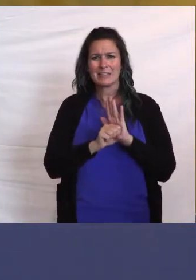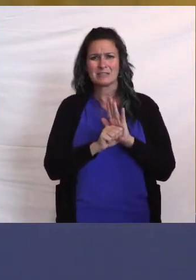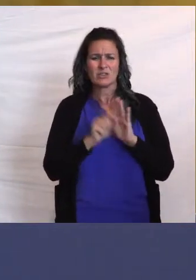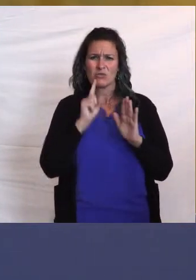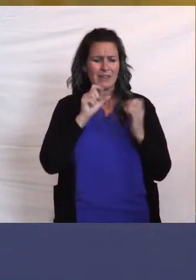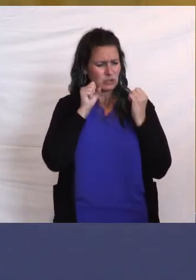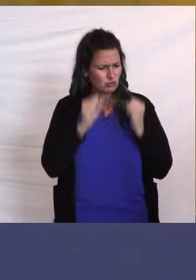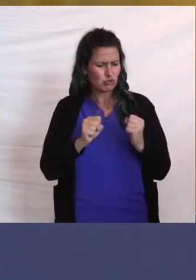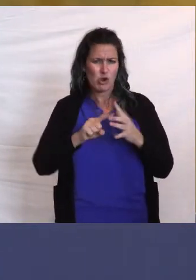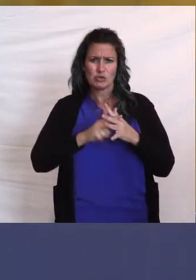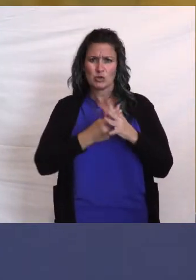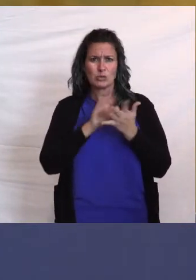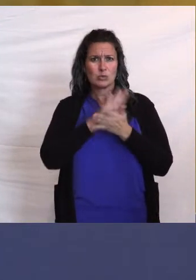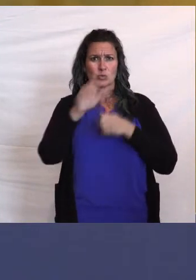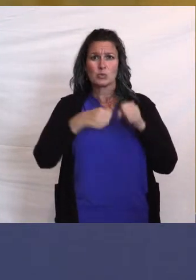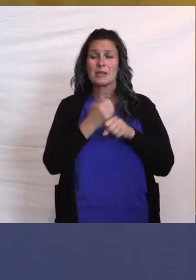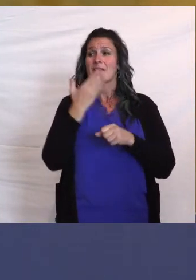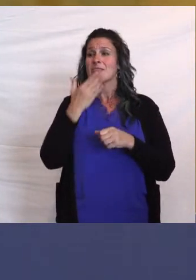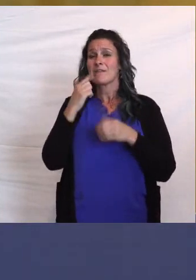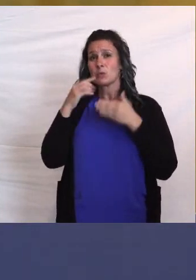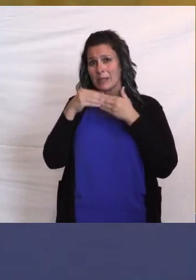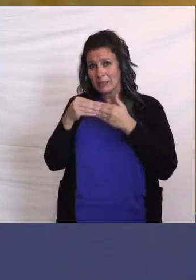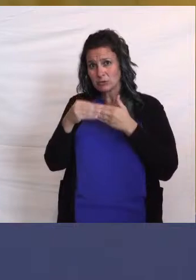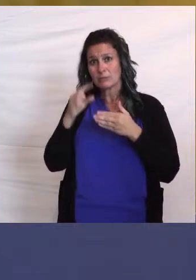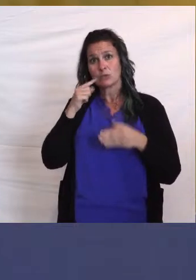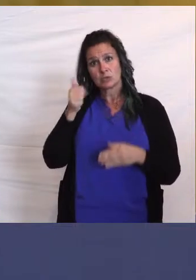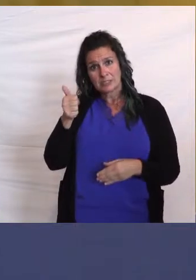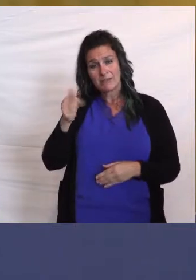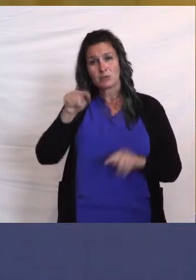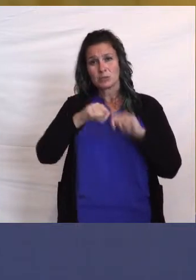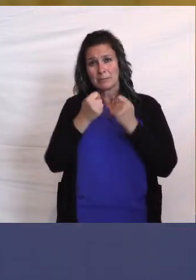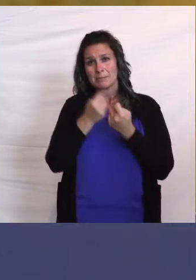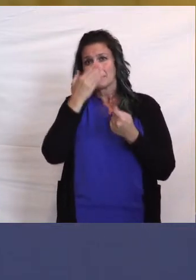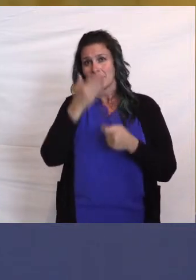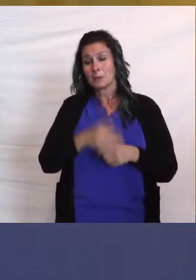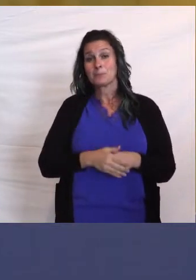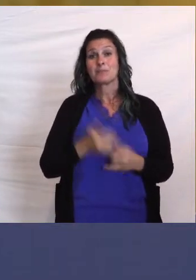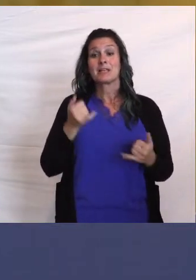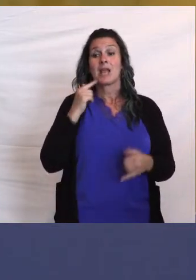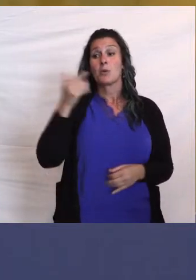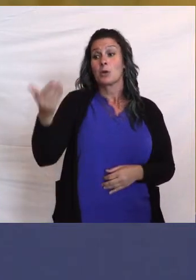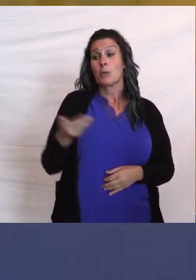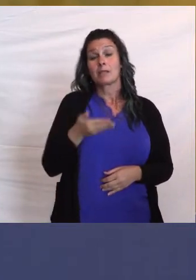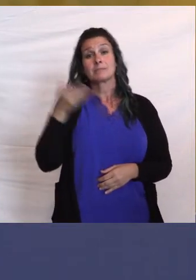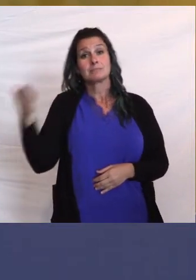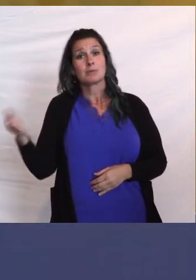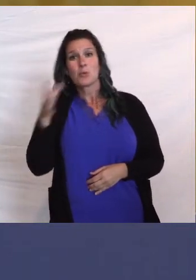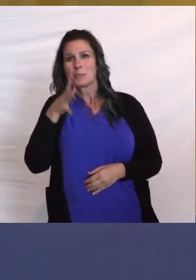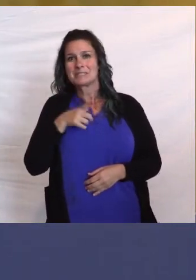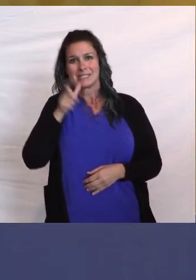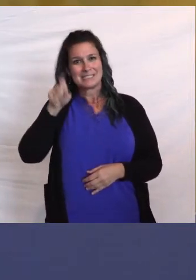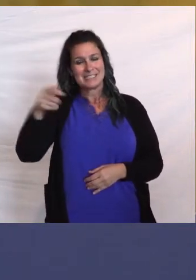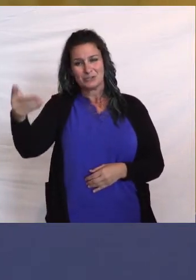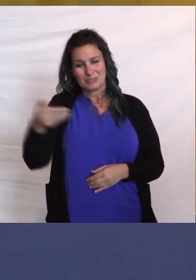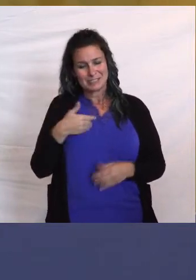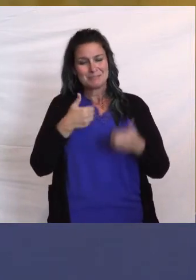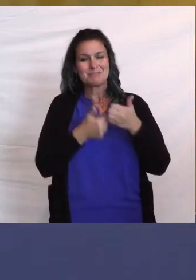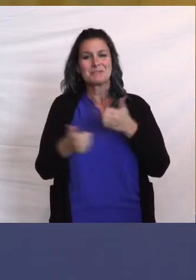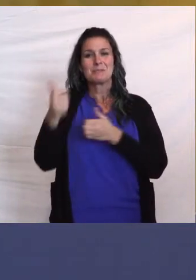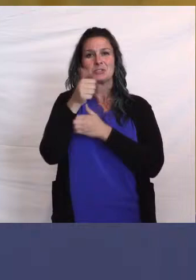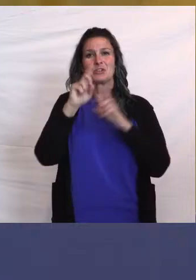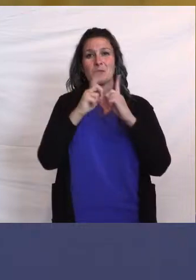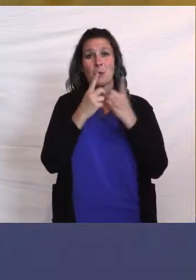start. Thanks for your leadership, to you and your team. Please help me welcome the woman to my right who needs no introduction, the Commissioner of the Department of Health,